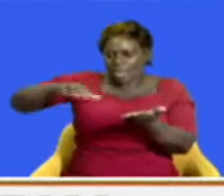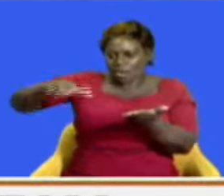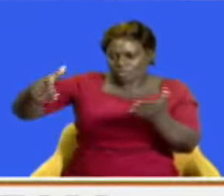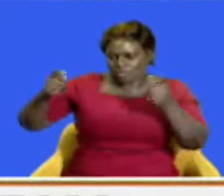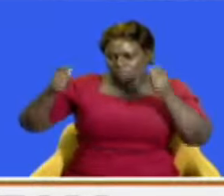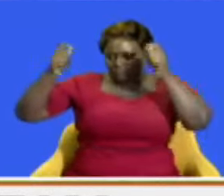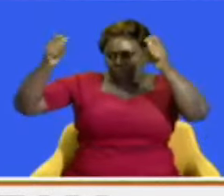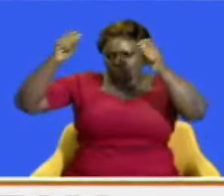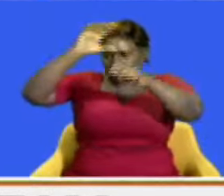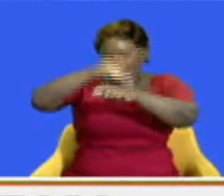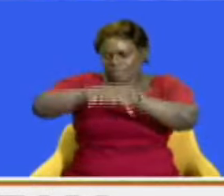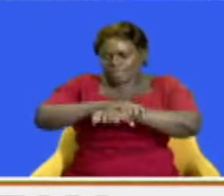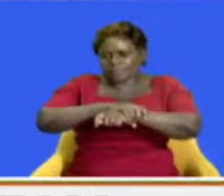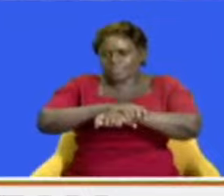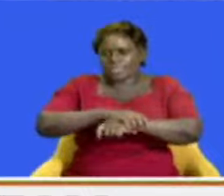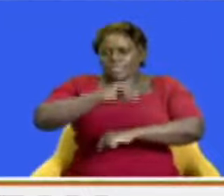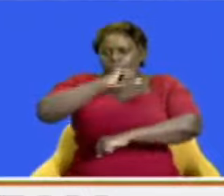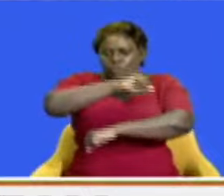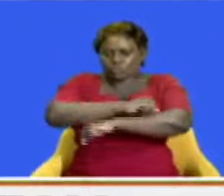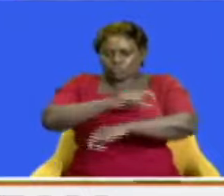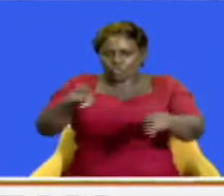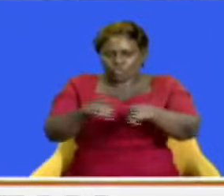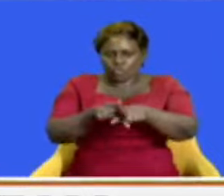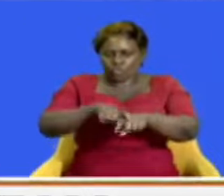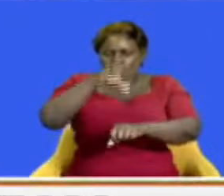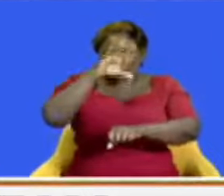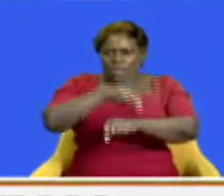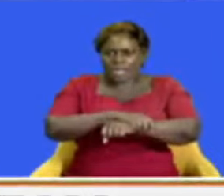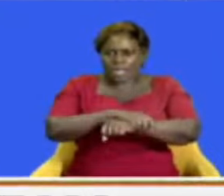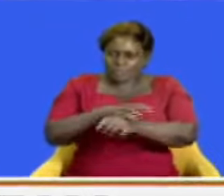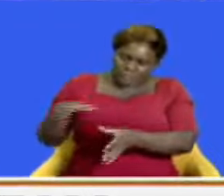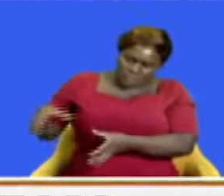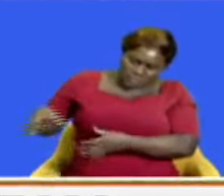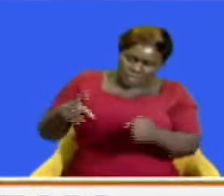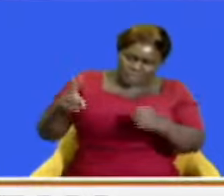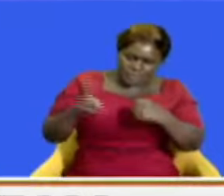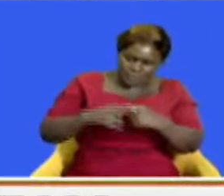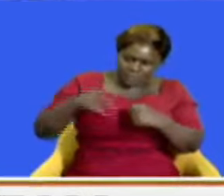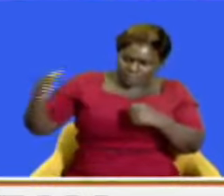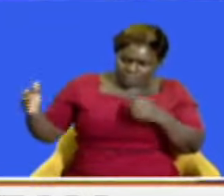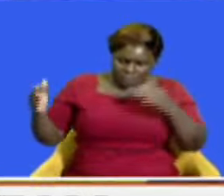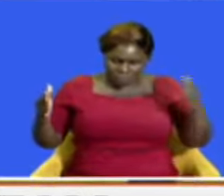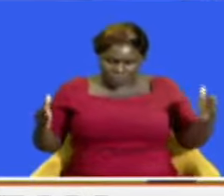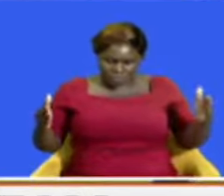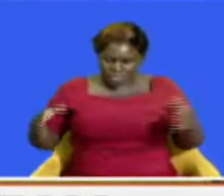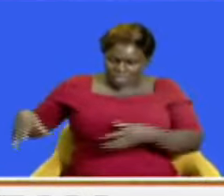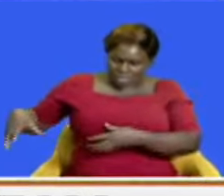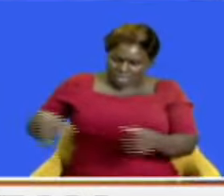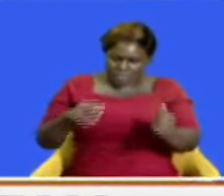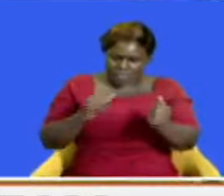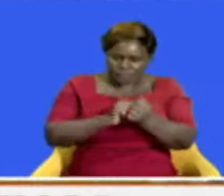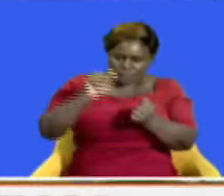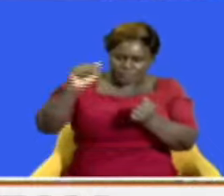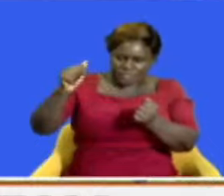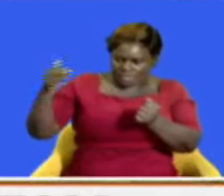trophy. The school also clinched the rugby sevens aside, rugby 15s